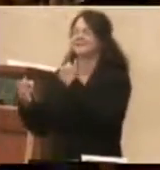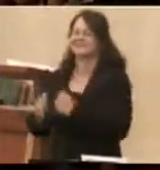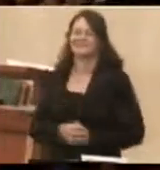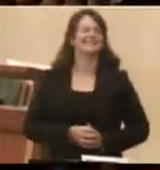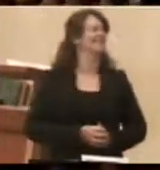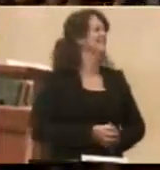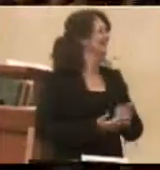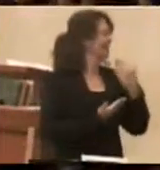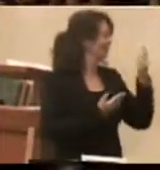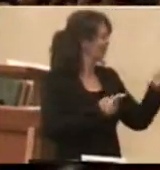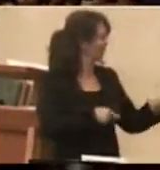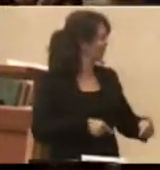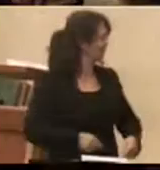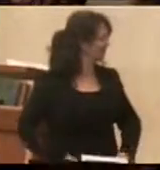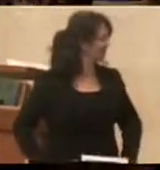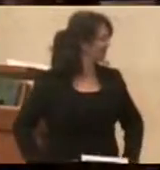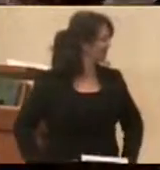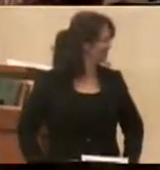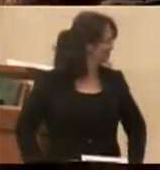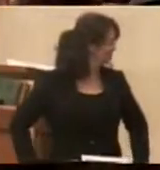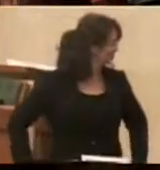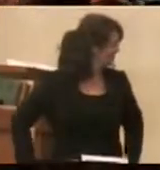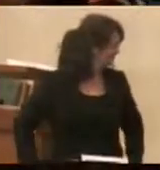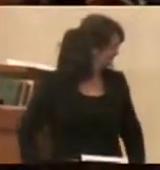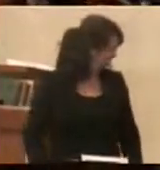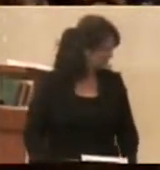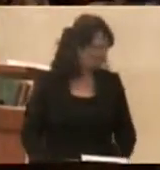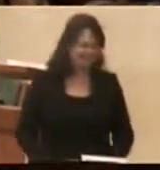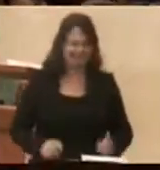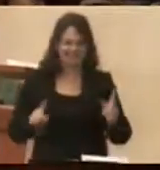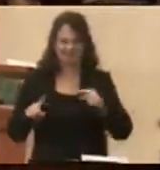Thank you for coming up. You can go back and sit with your families as we continue with...